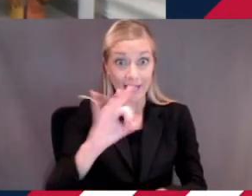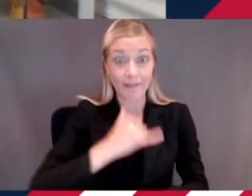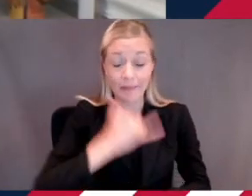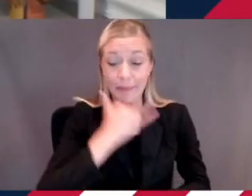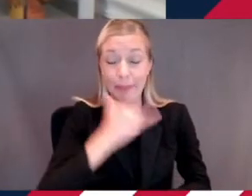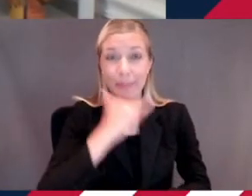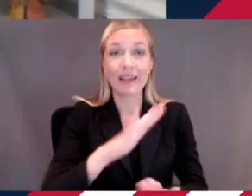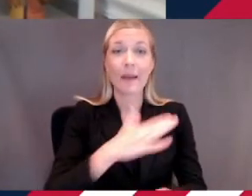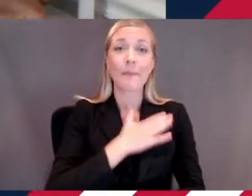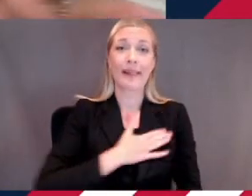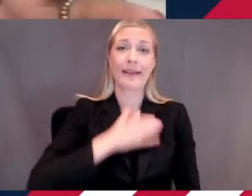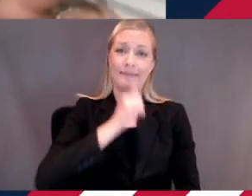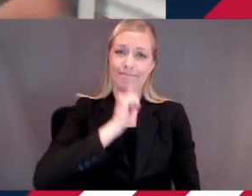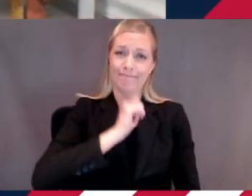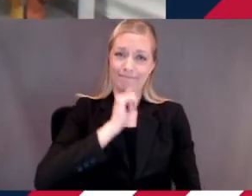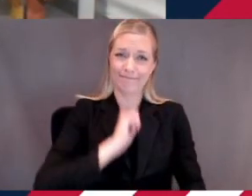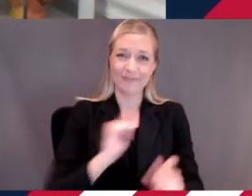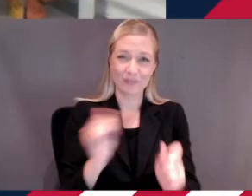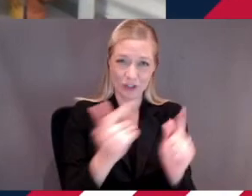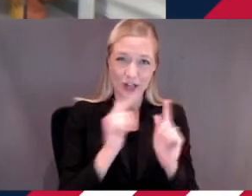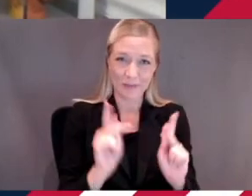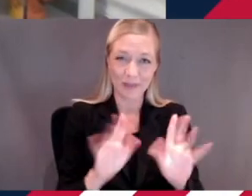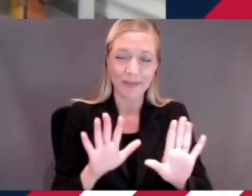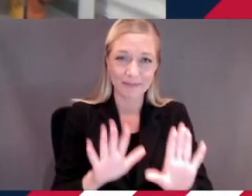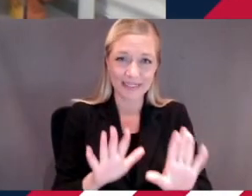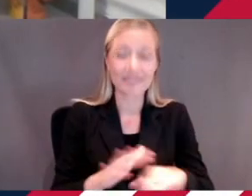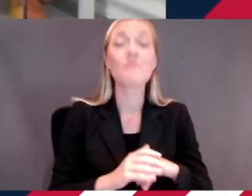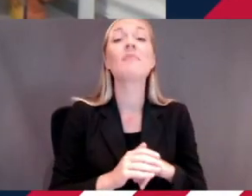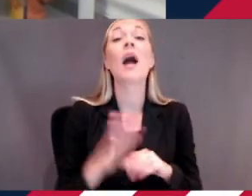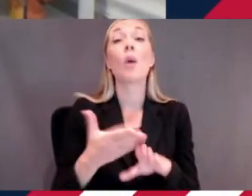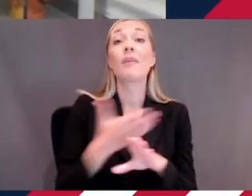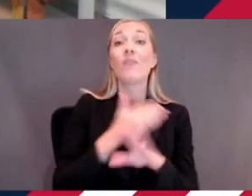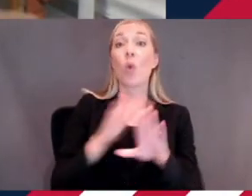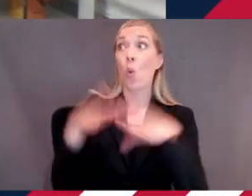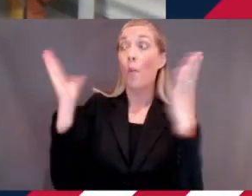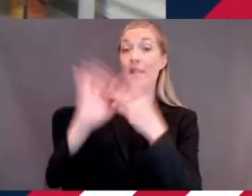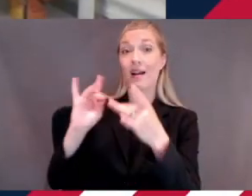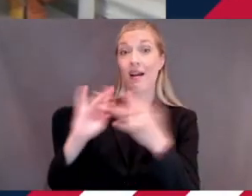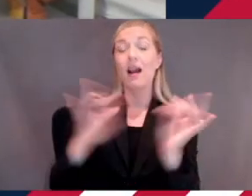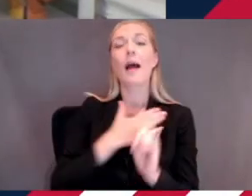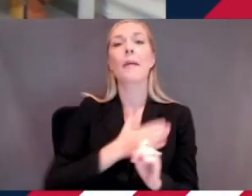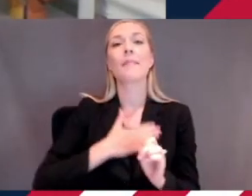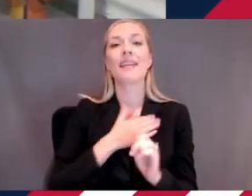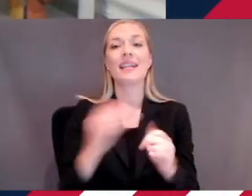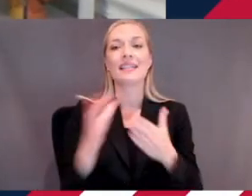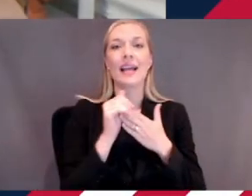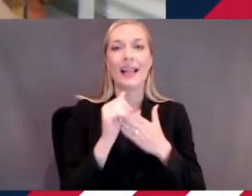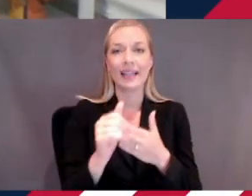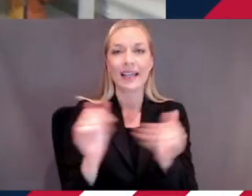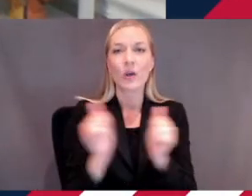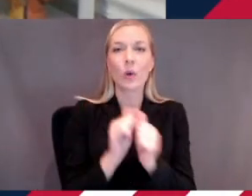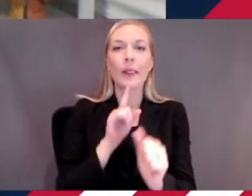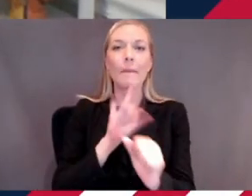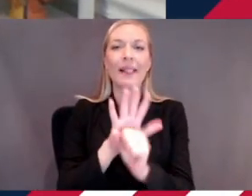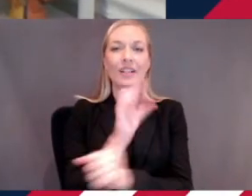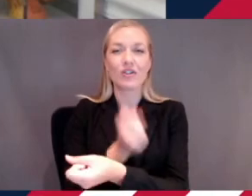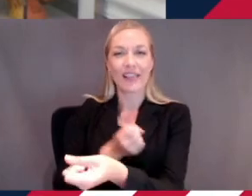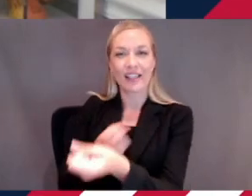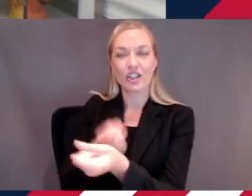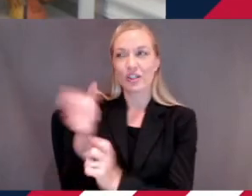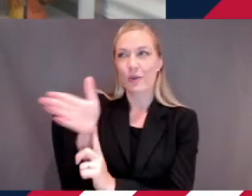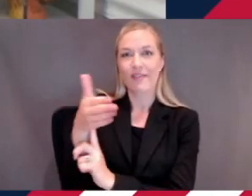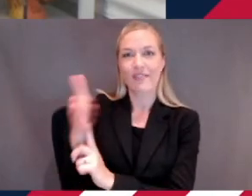remarks, I'd like to lead the group in the Pledge of Allegiance. So please unmute your microphone for the Pledge of